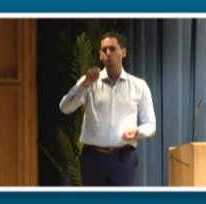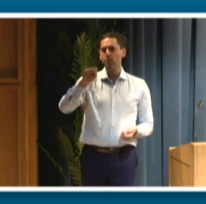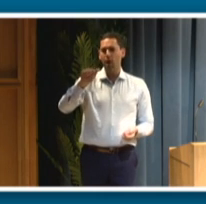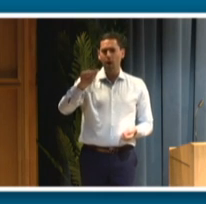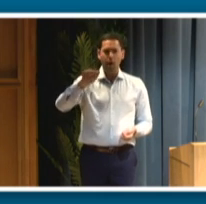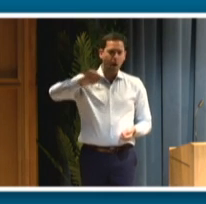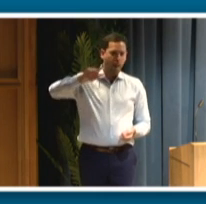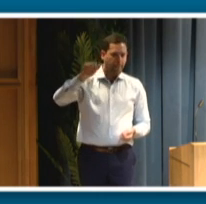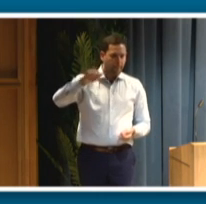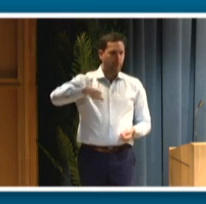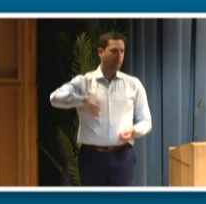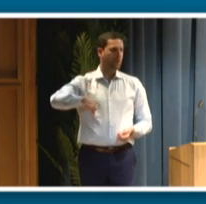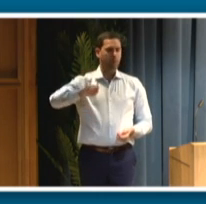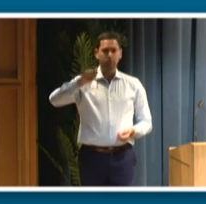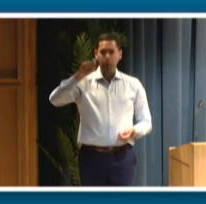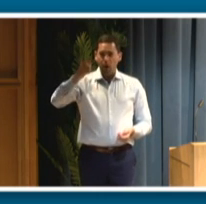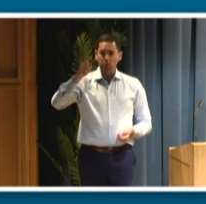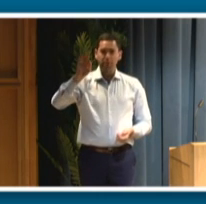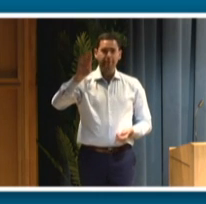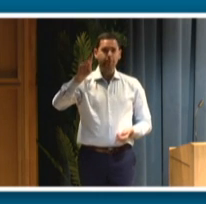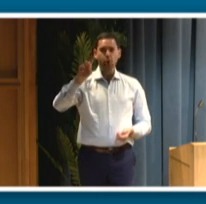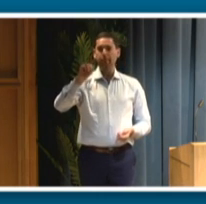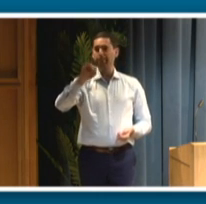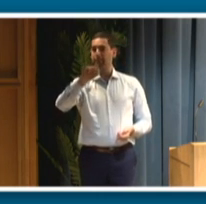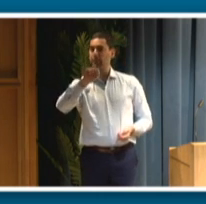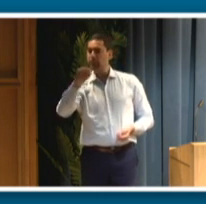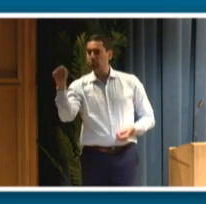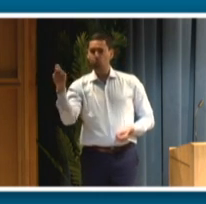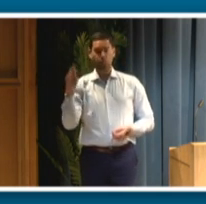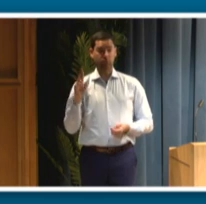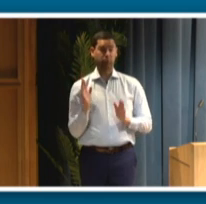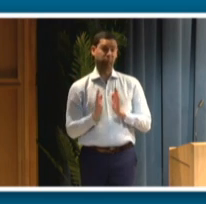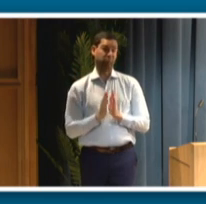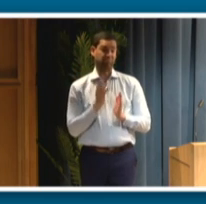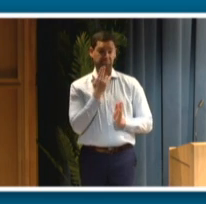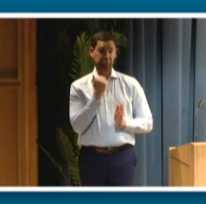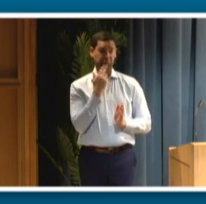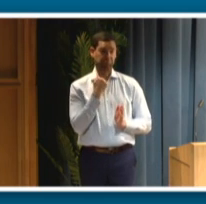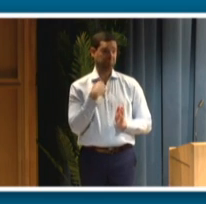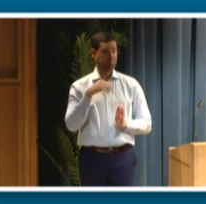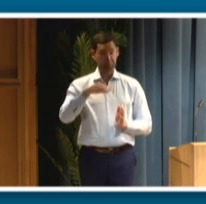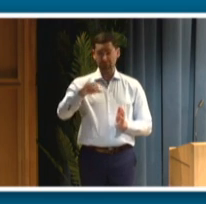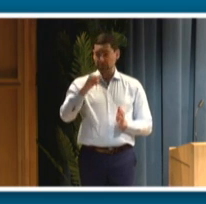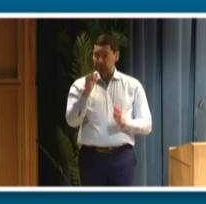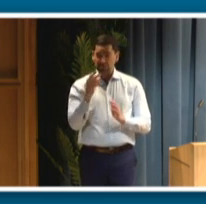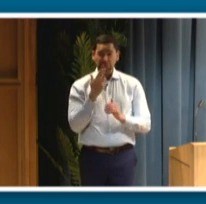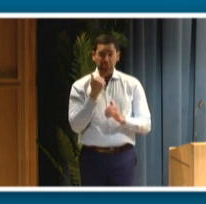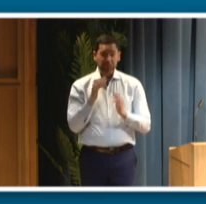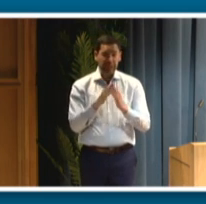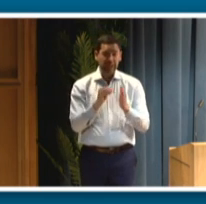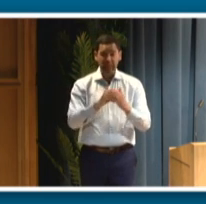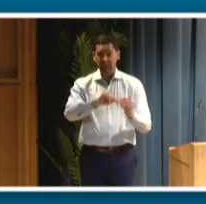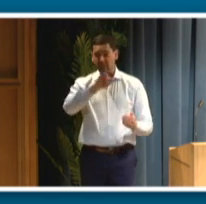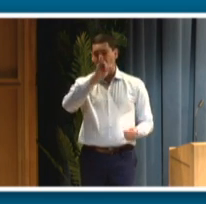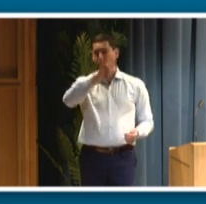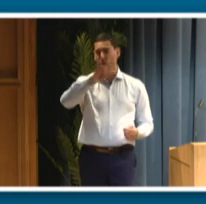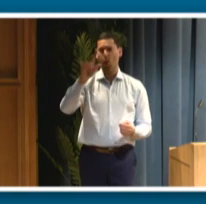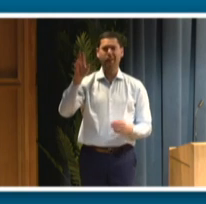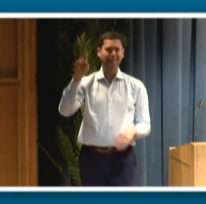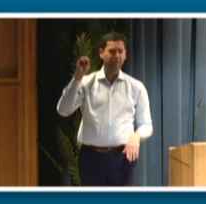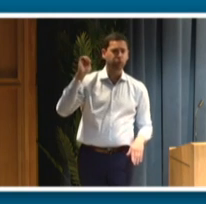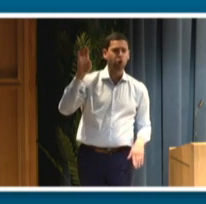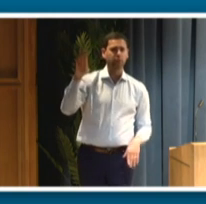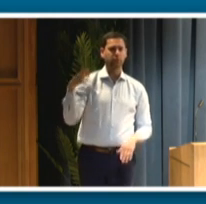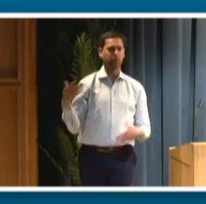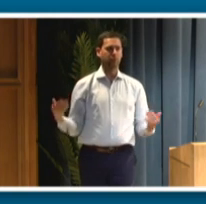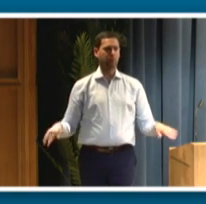we're in Oxford, Mississippi, or even smaller, we're in Olney, Illinois, we're in Seward, Nebraska, right? And I'm